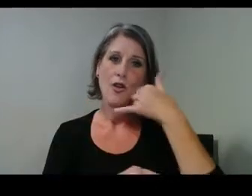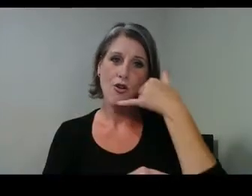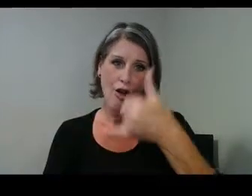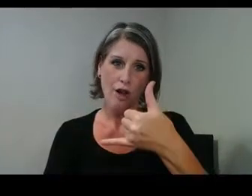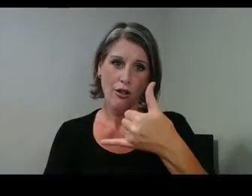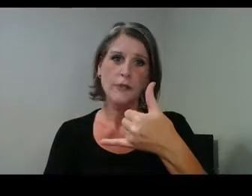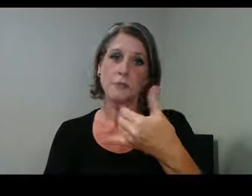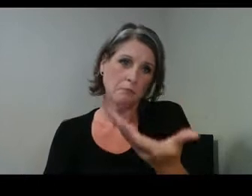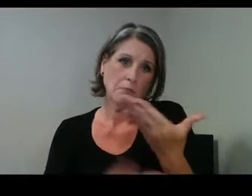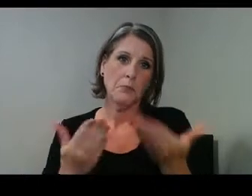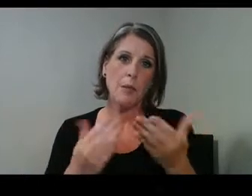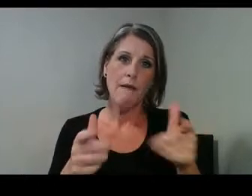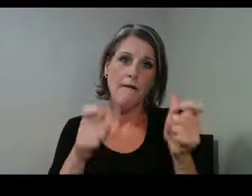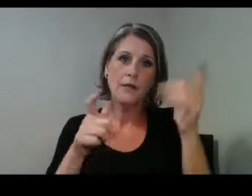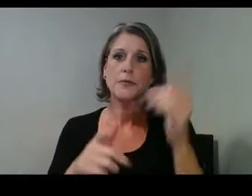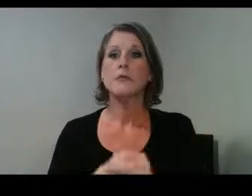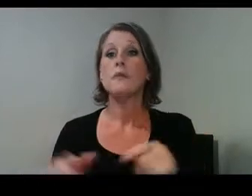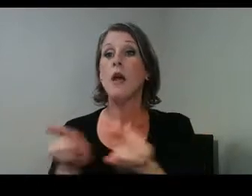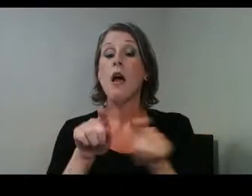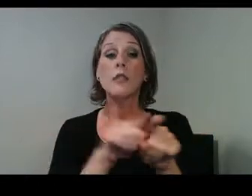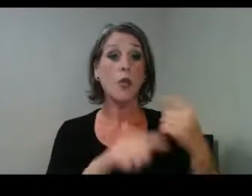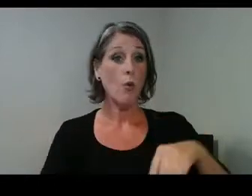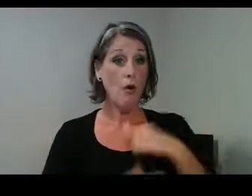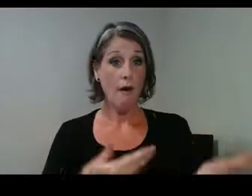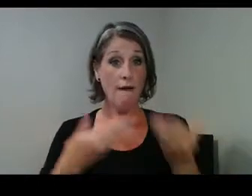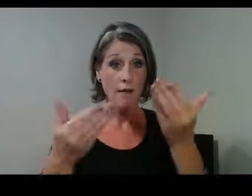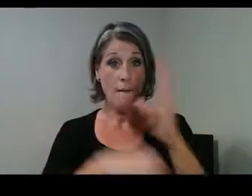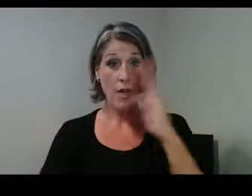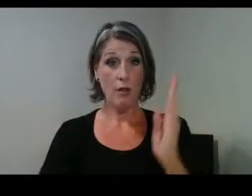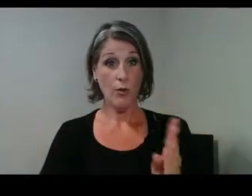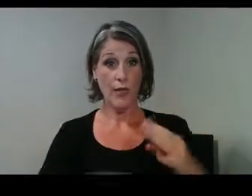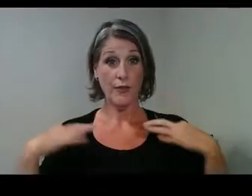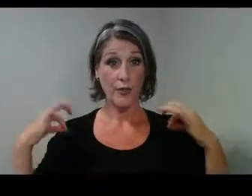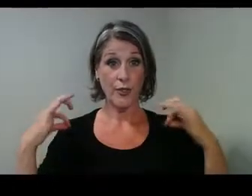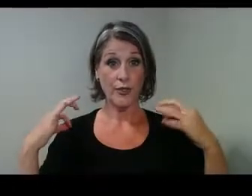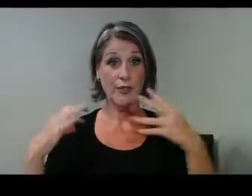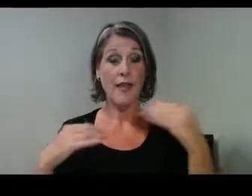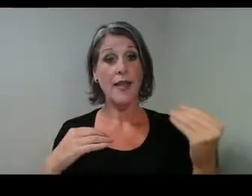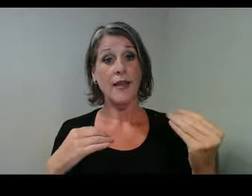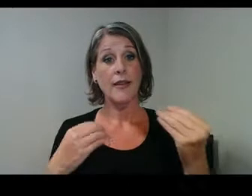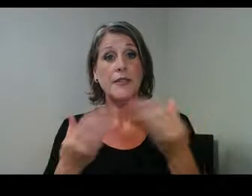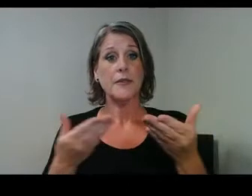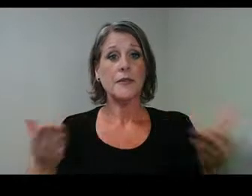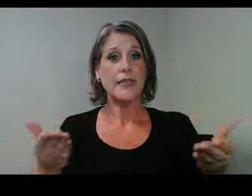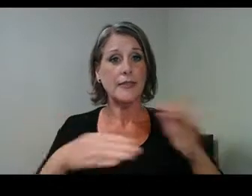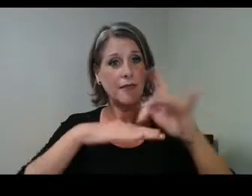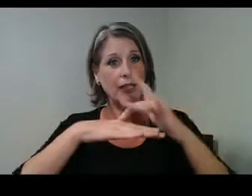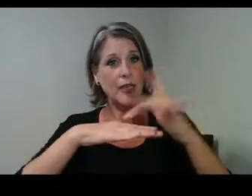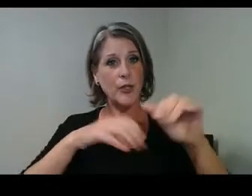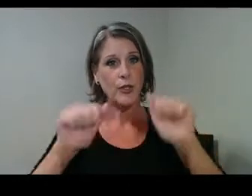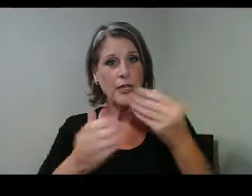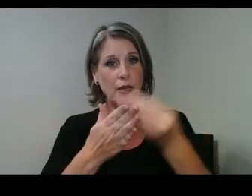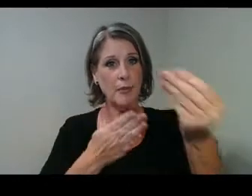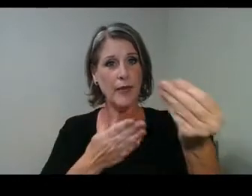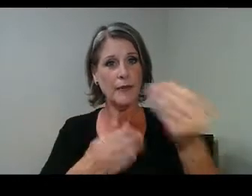We are going to be offering both Bellerive gear and Bellerive leadership t-shirts. All grade levels are going to have the same shirt this year and